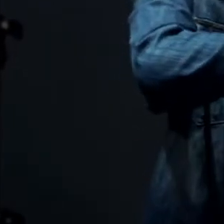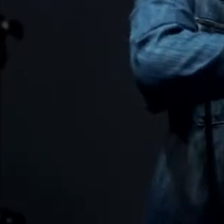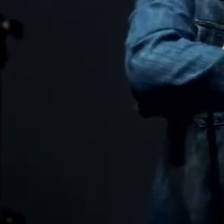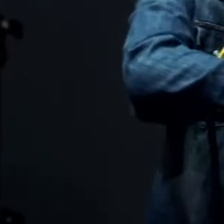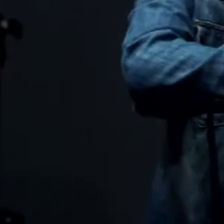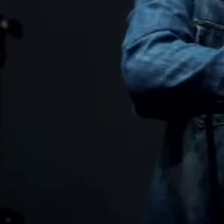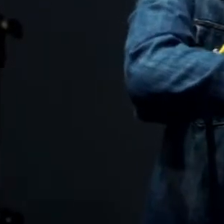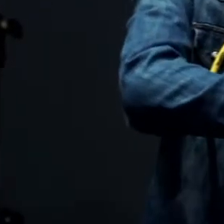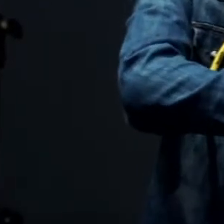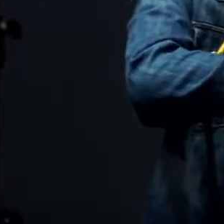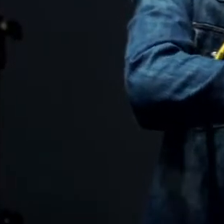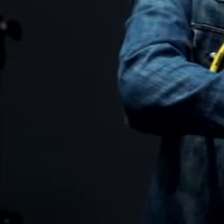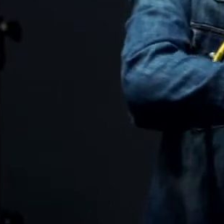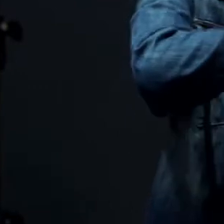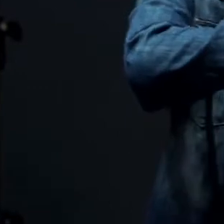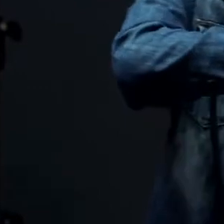experience.